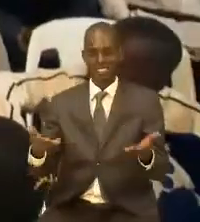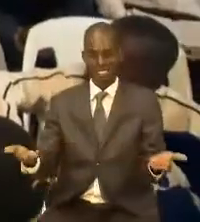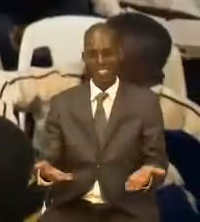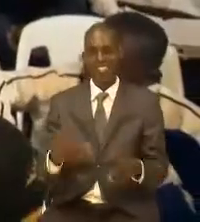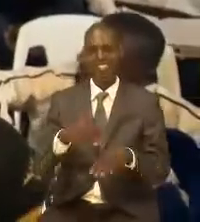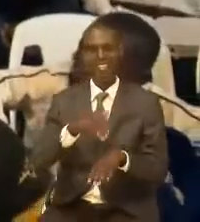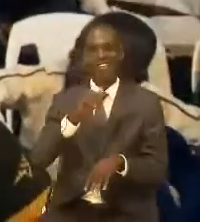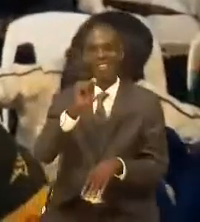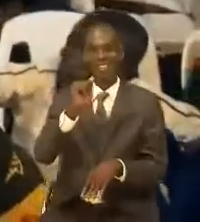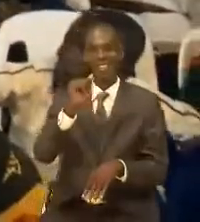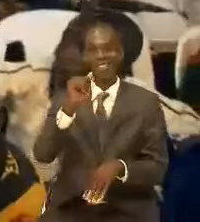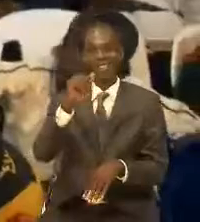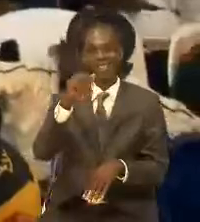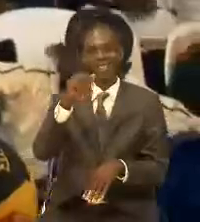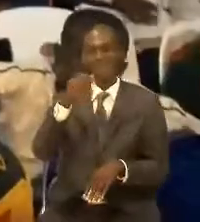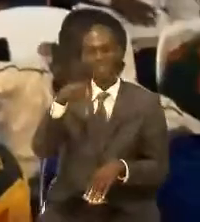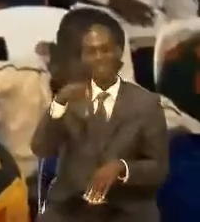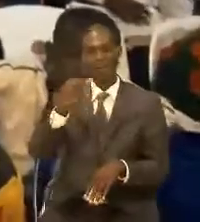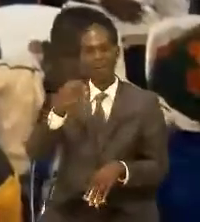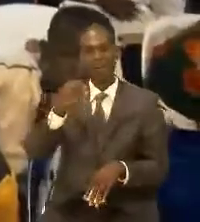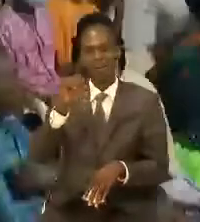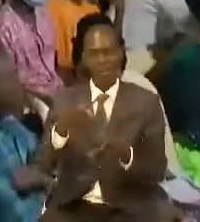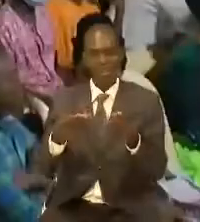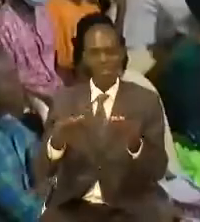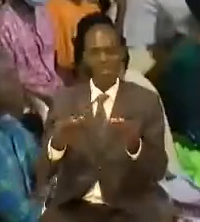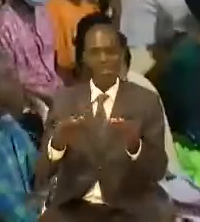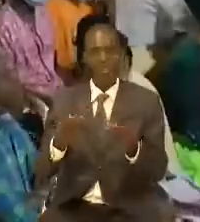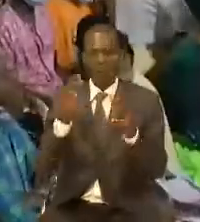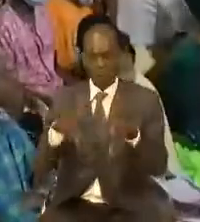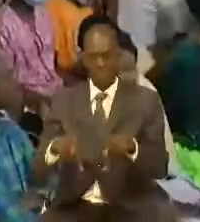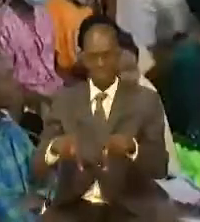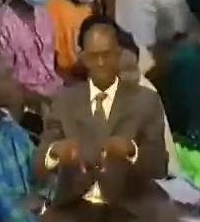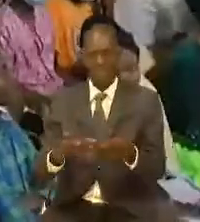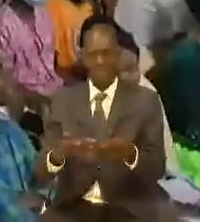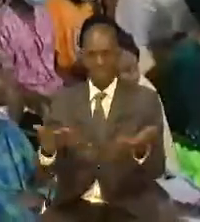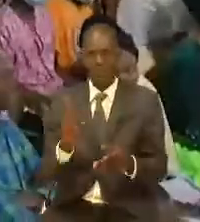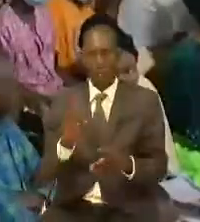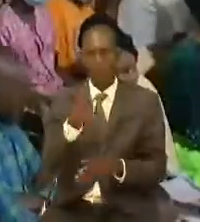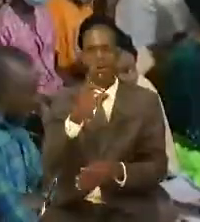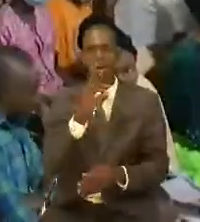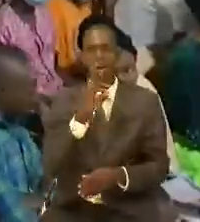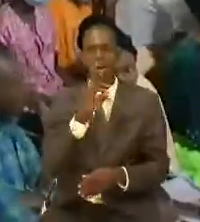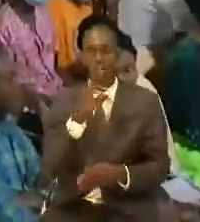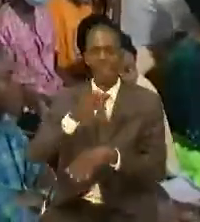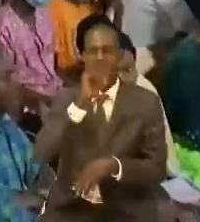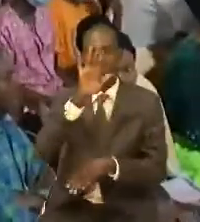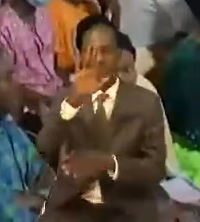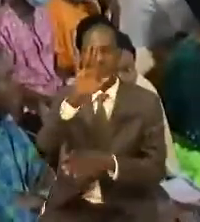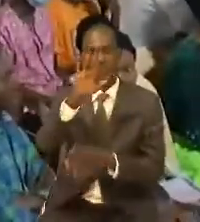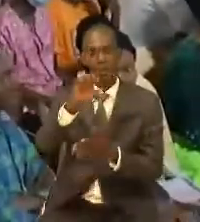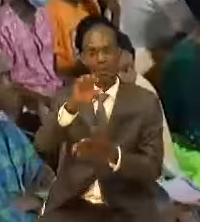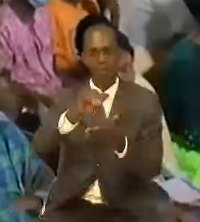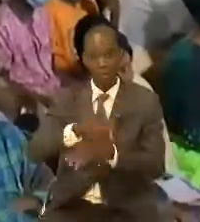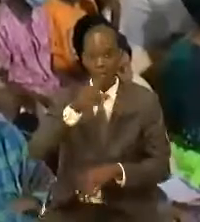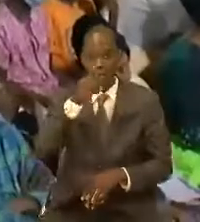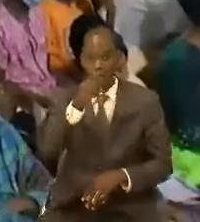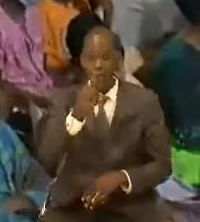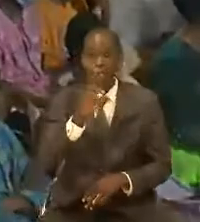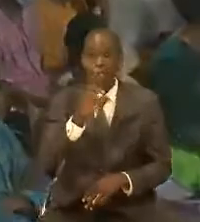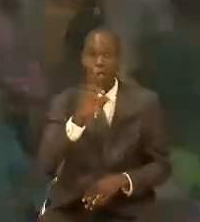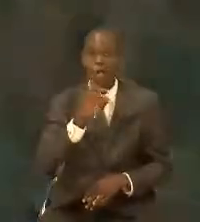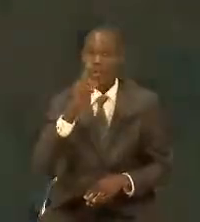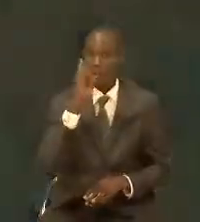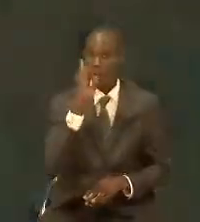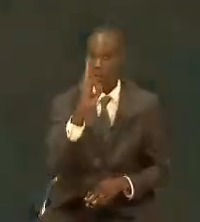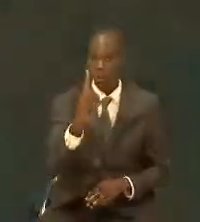certain person there where you are tonight is your night you are the one and the power of